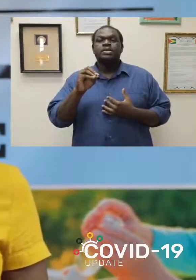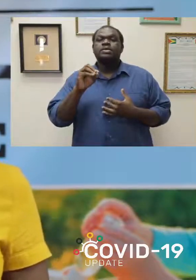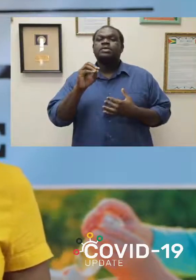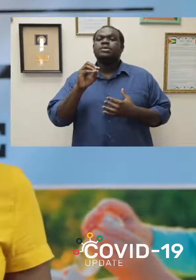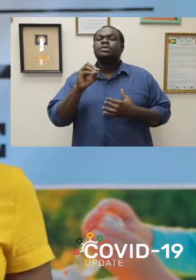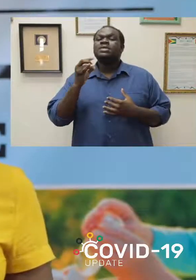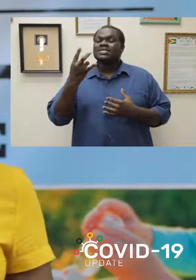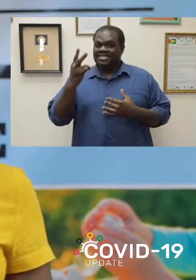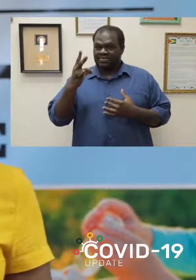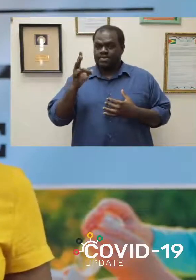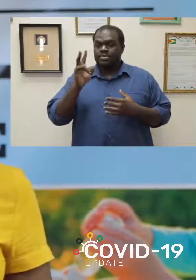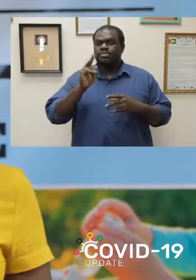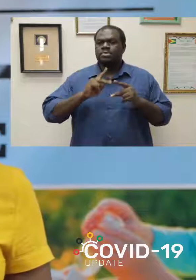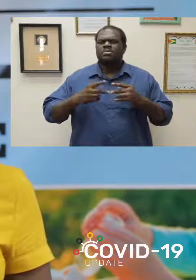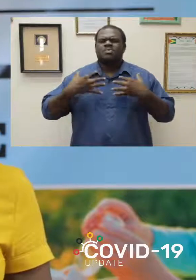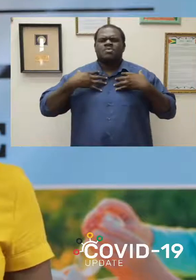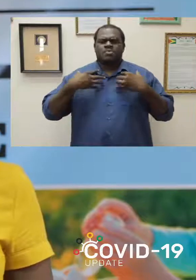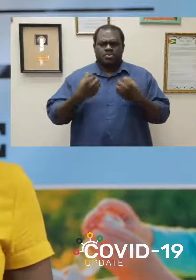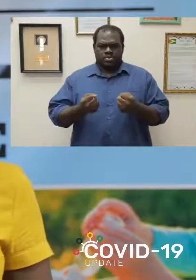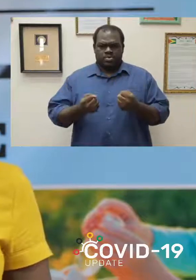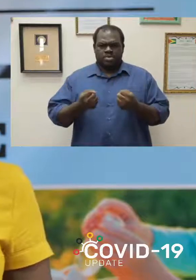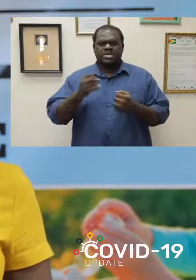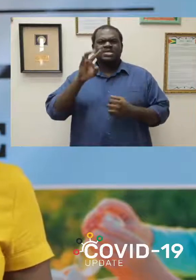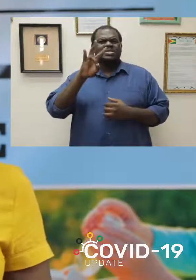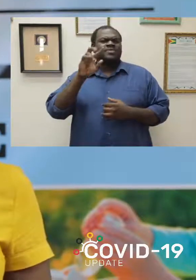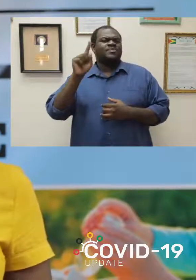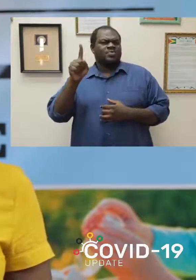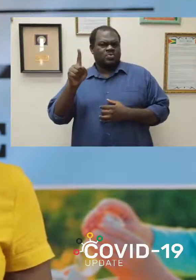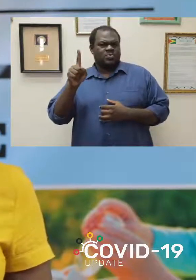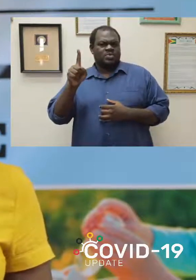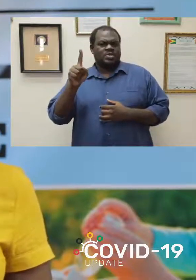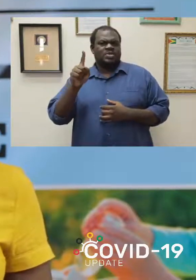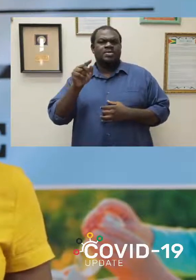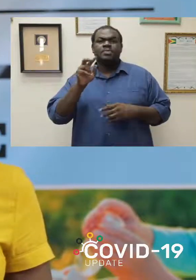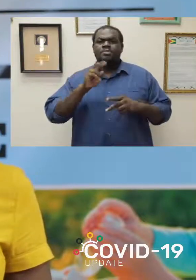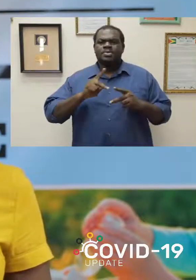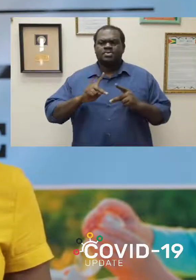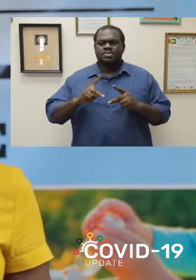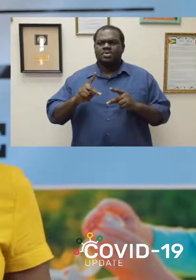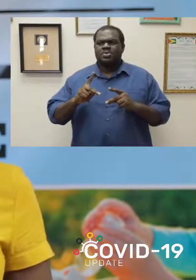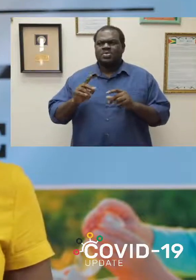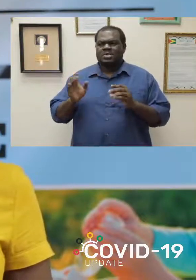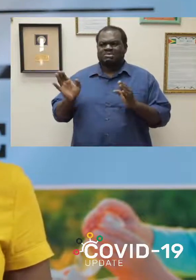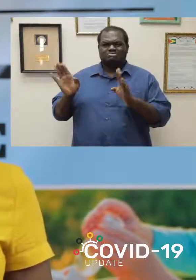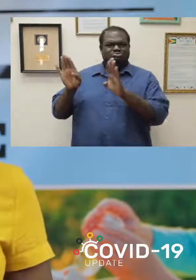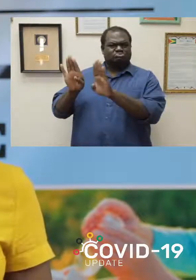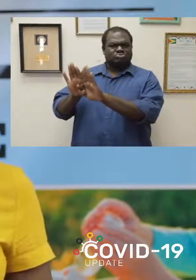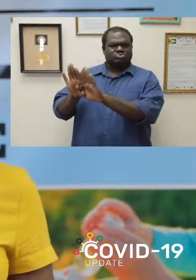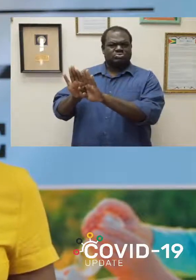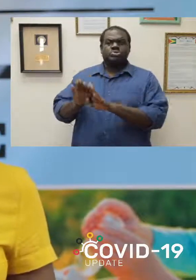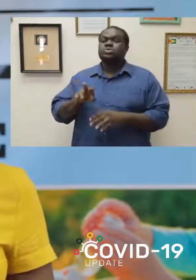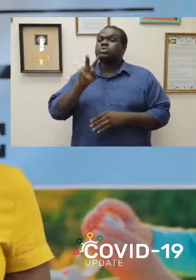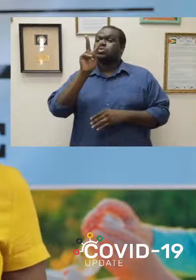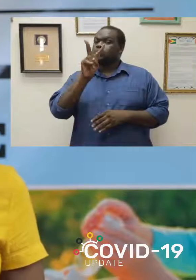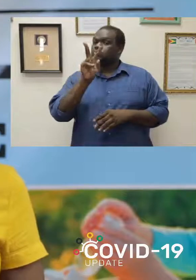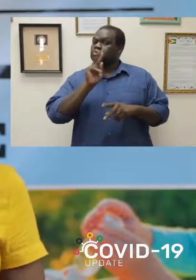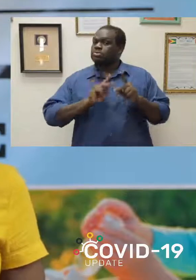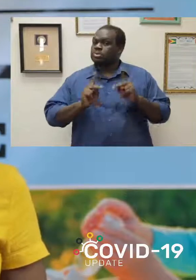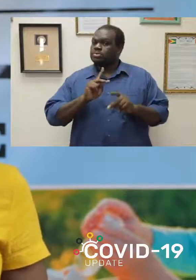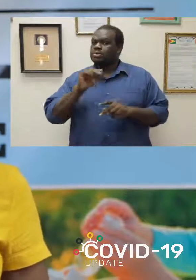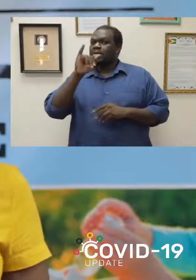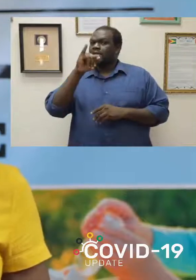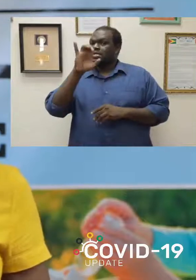in institutional isolation, 2 patients in the COVID ICU, and 25 persons